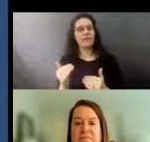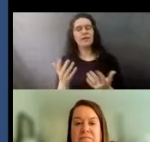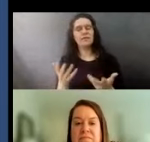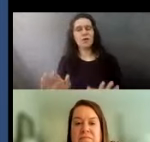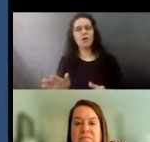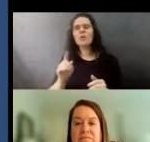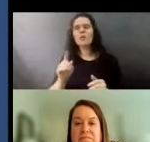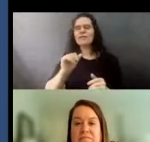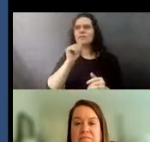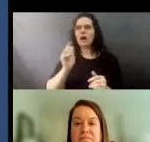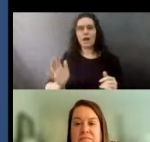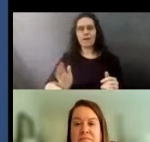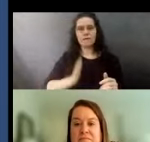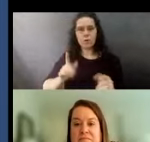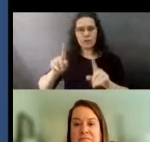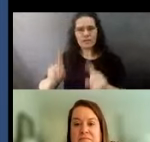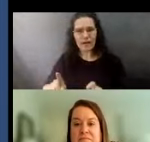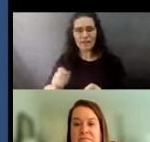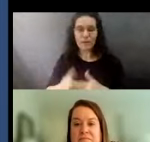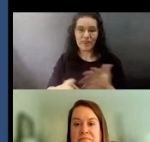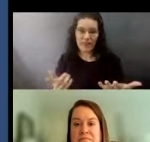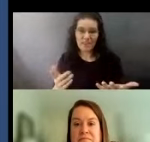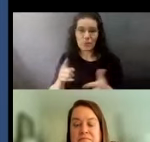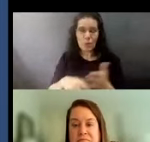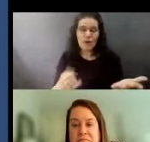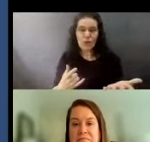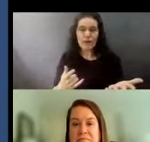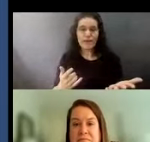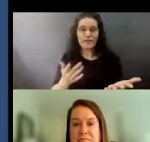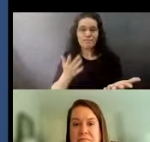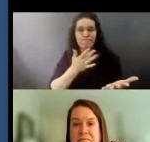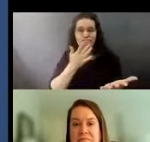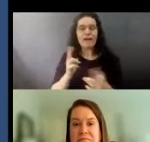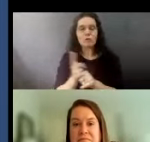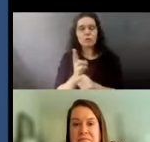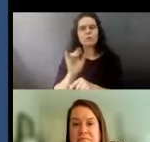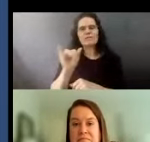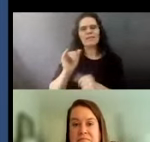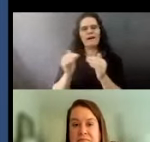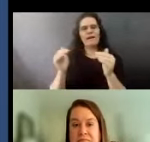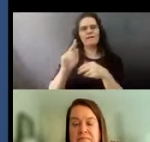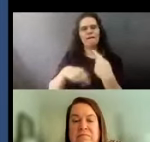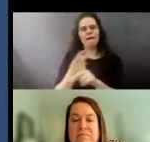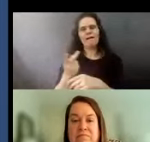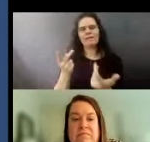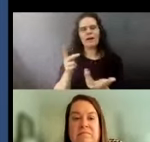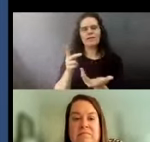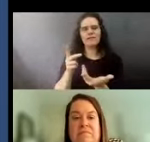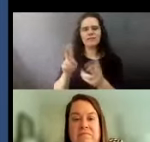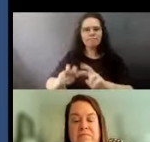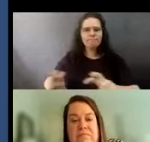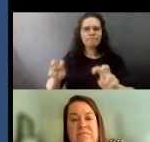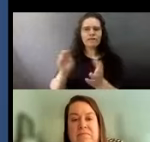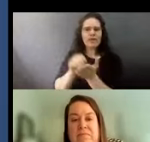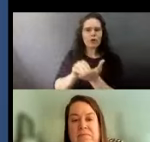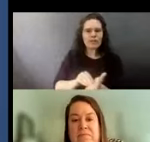are stuck with. I also mentioned in the chat a little bit that other conditions that, again, we just don't have a great